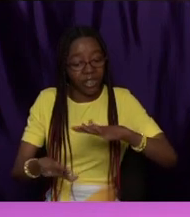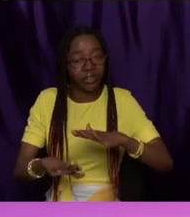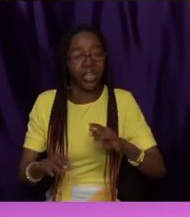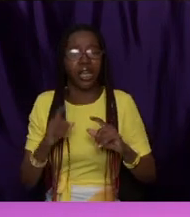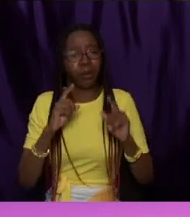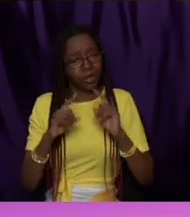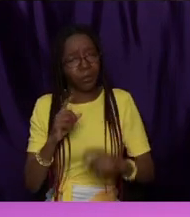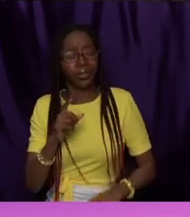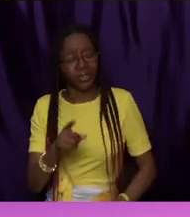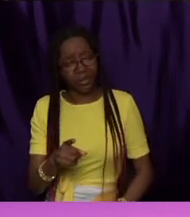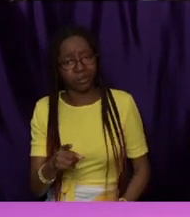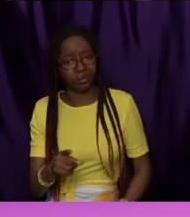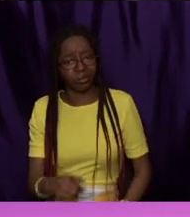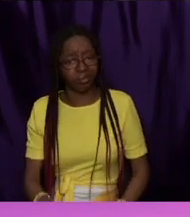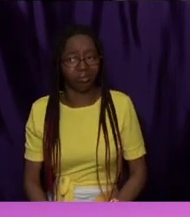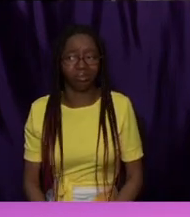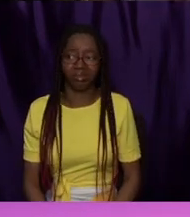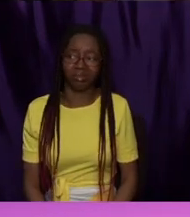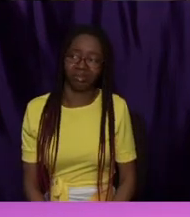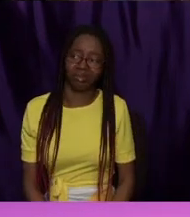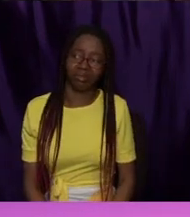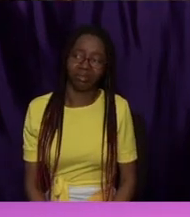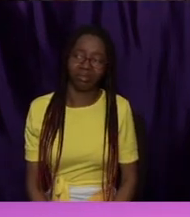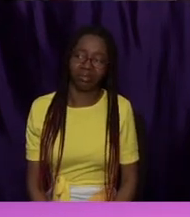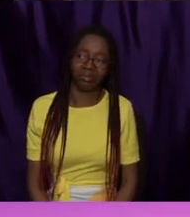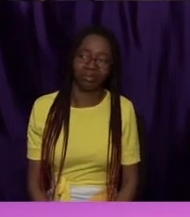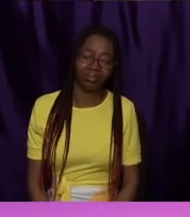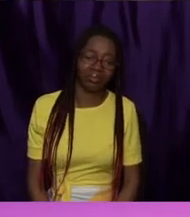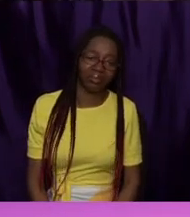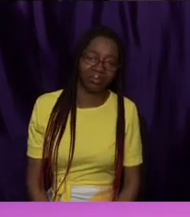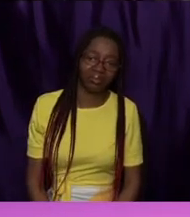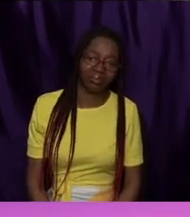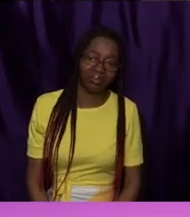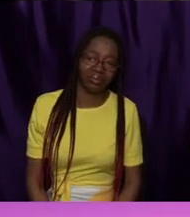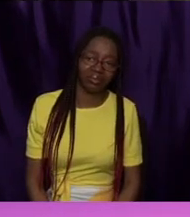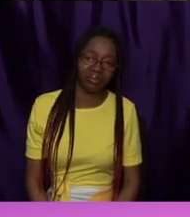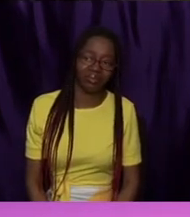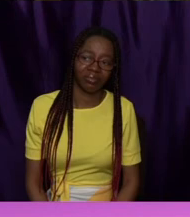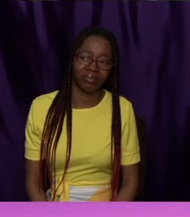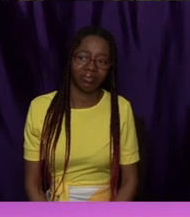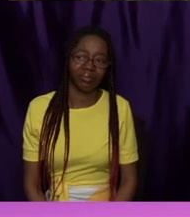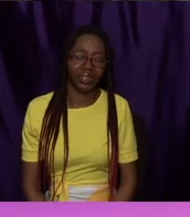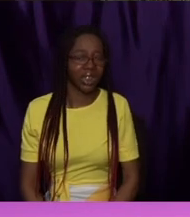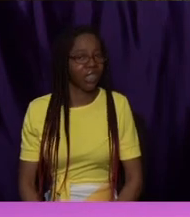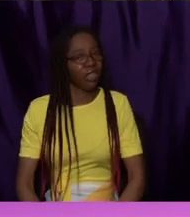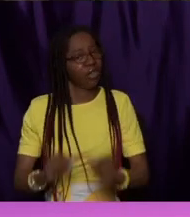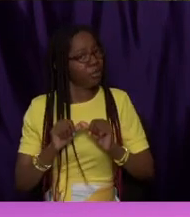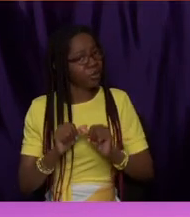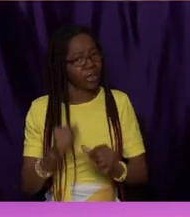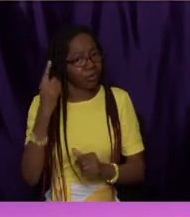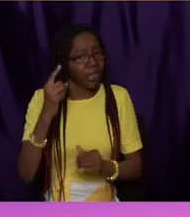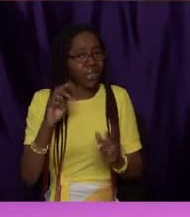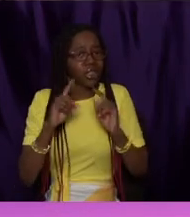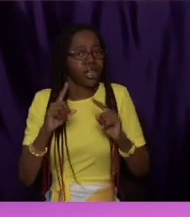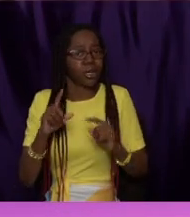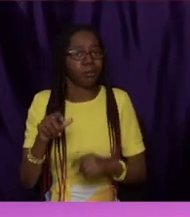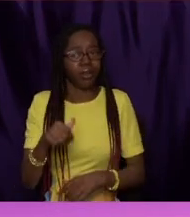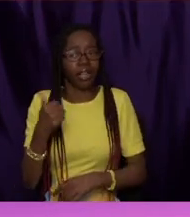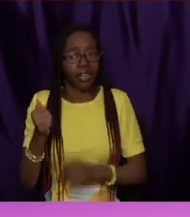you. says, you keep thinking they're talking about somebody